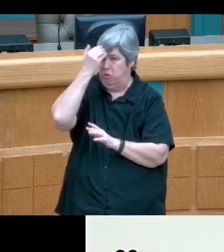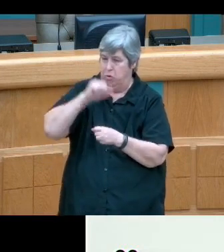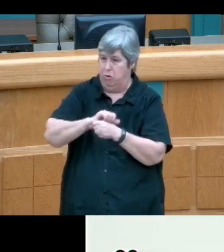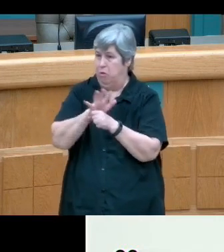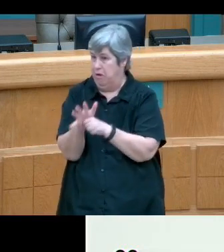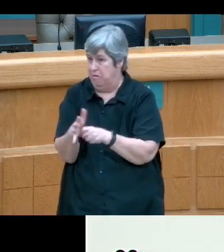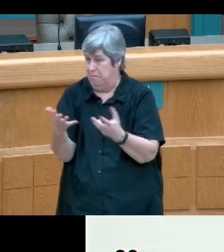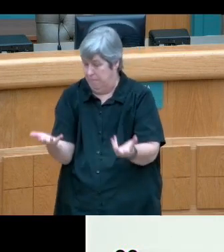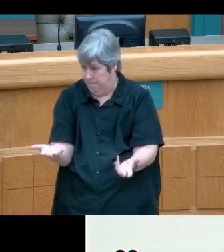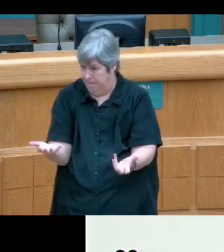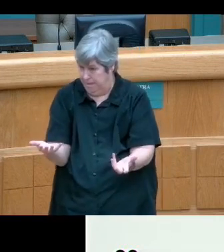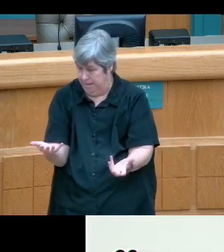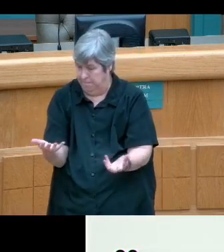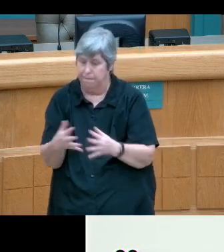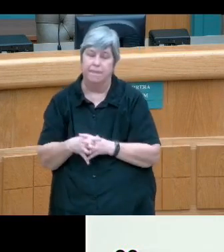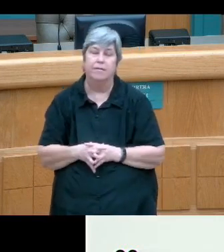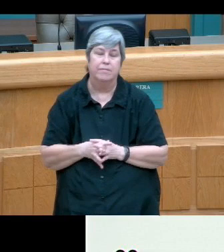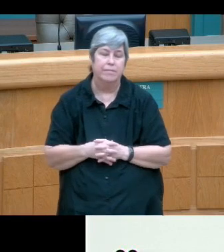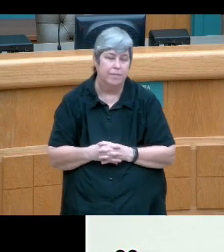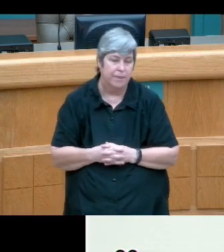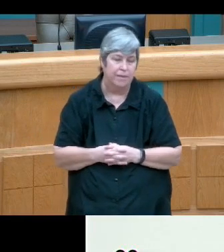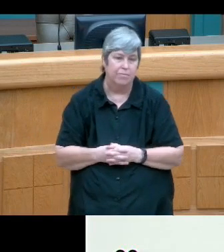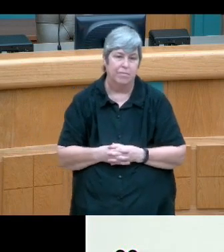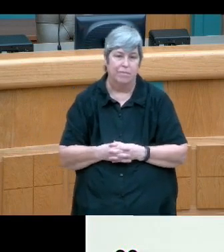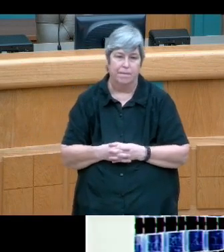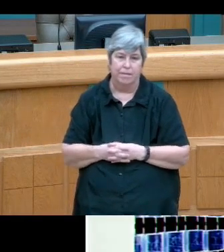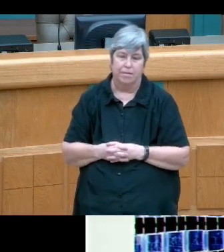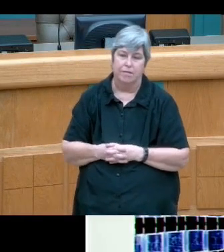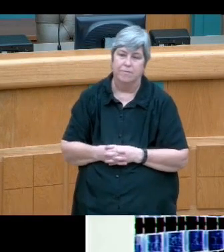it was here, but it probably was.